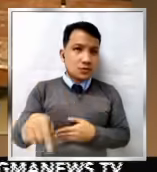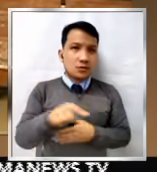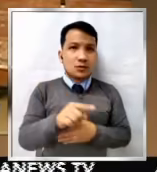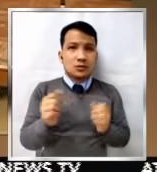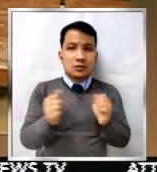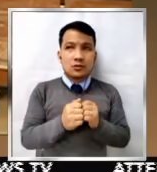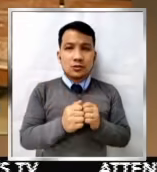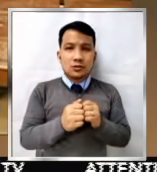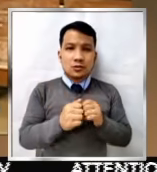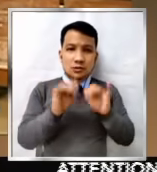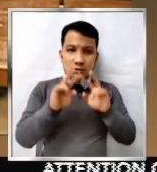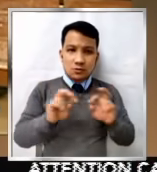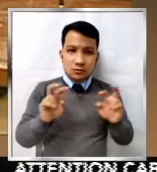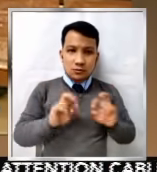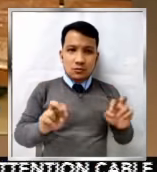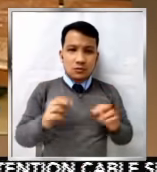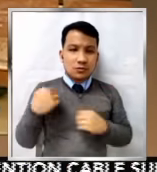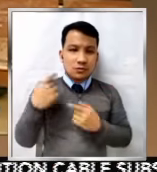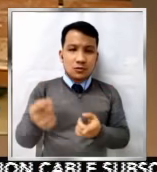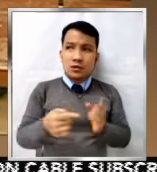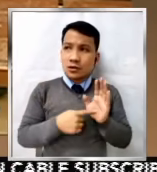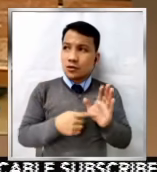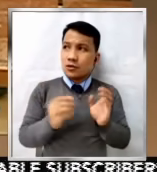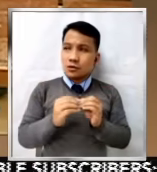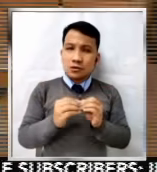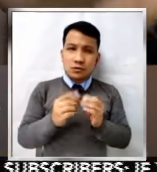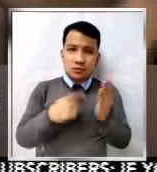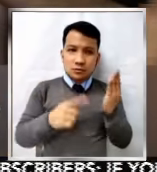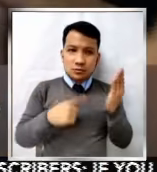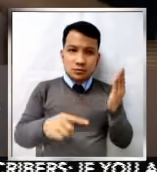We will be doing a series of tests and